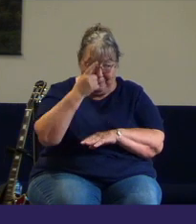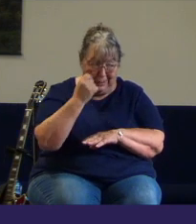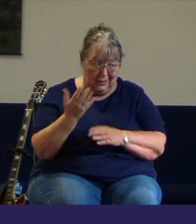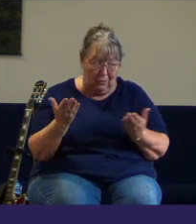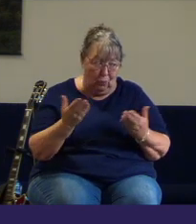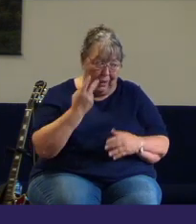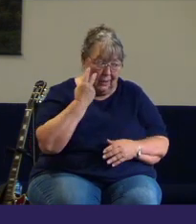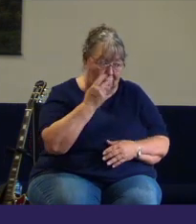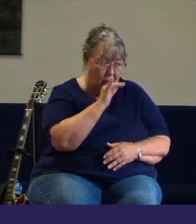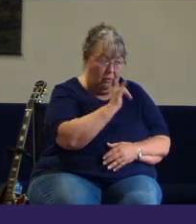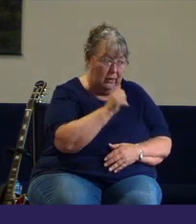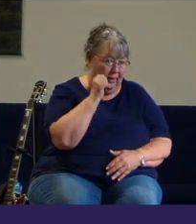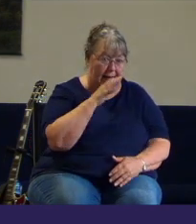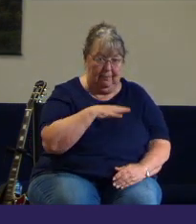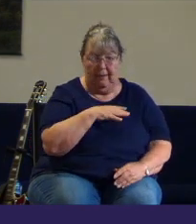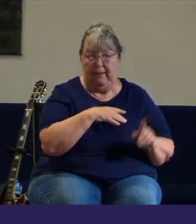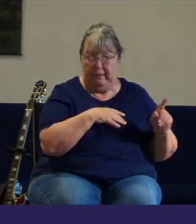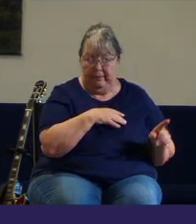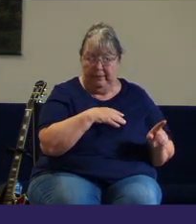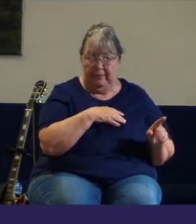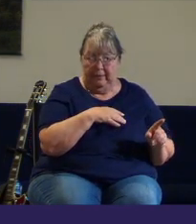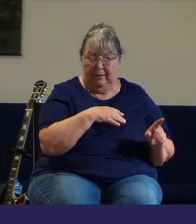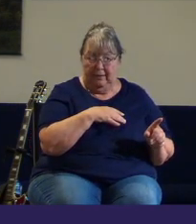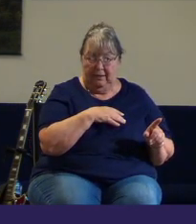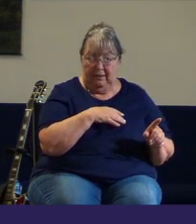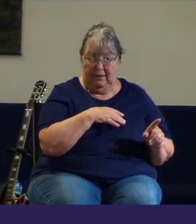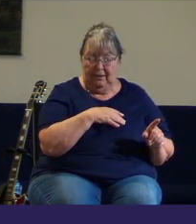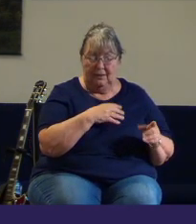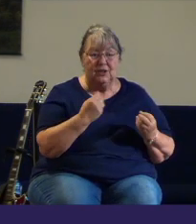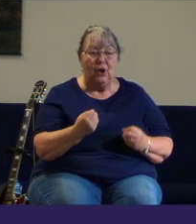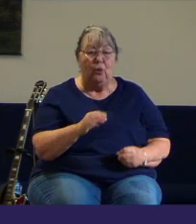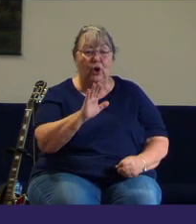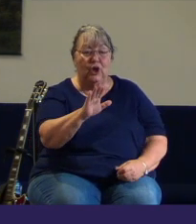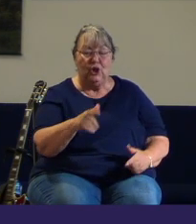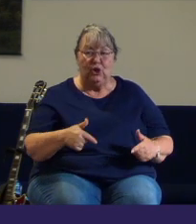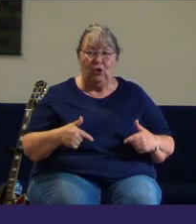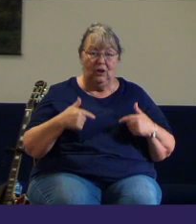we live is a message in itself.